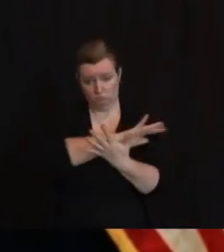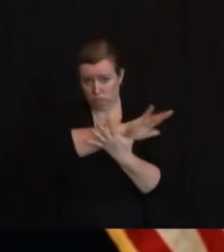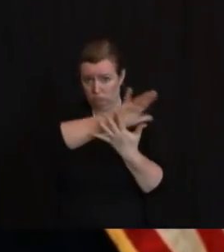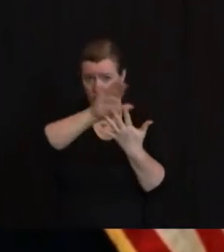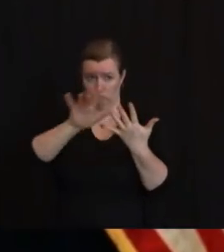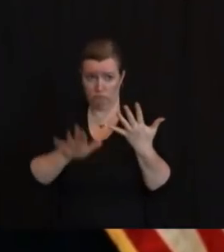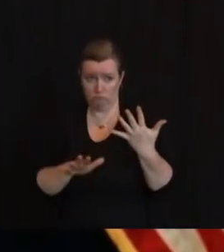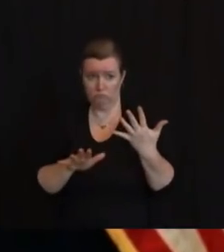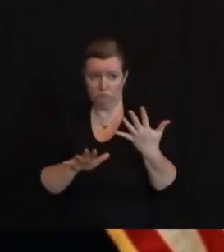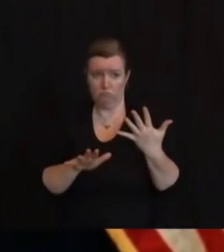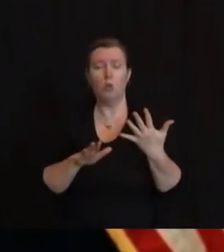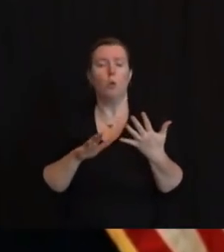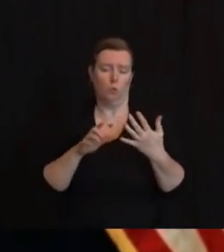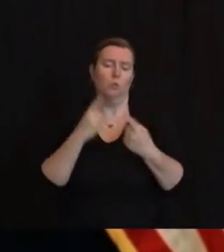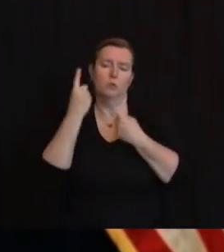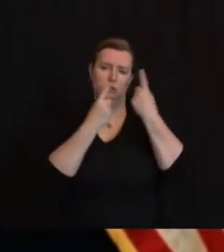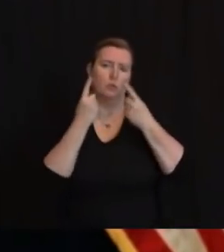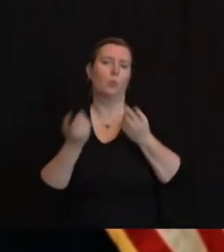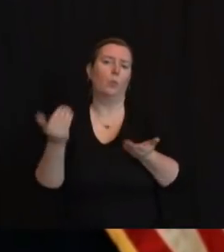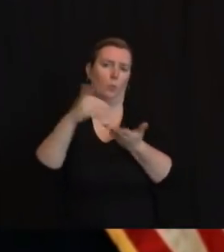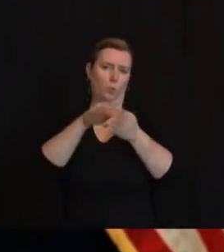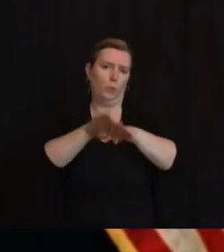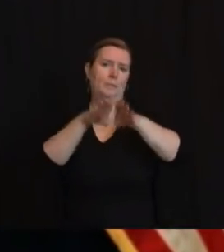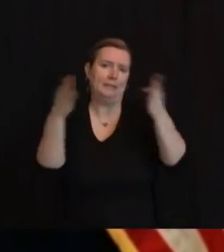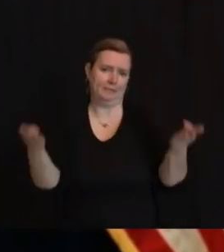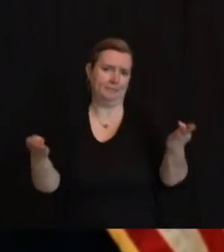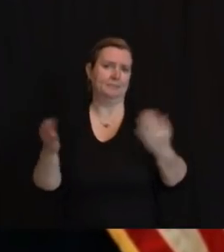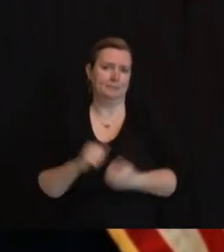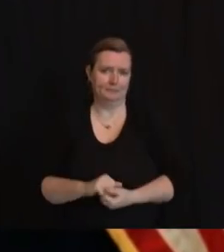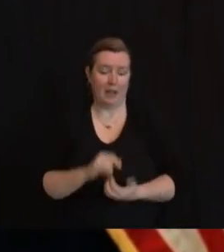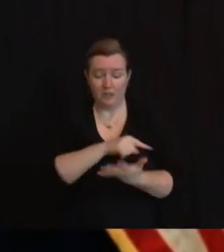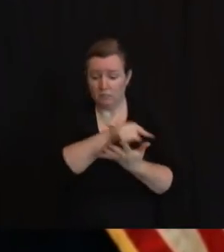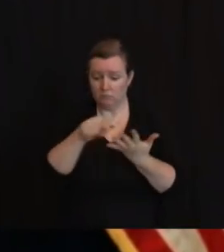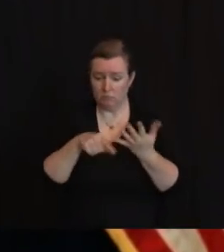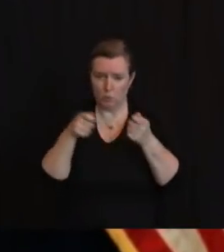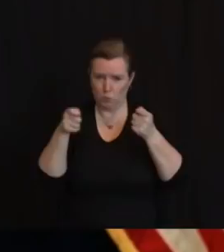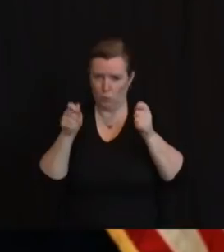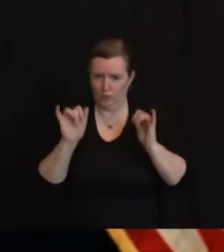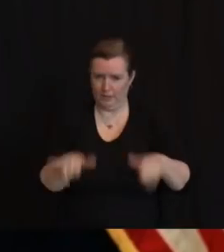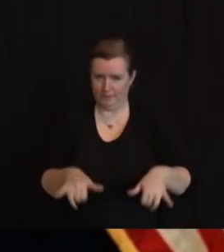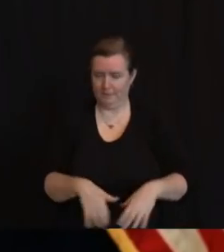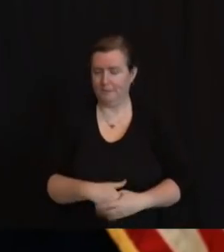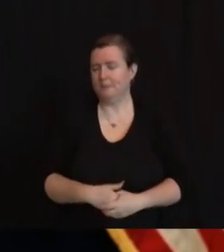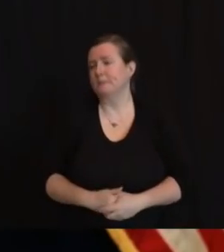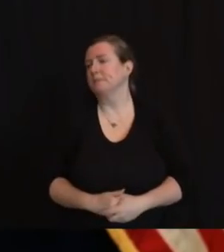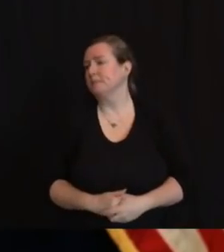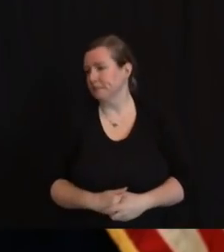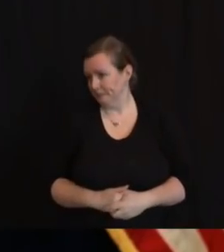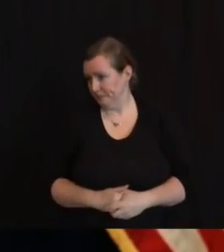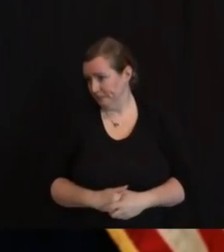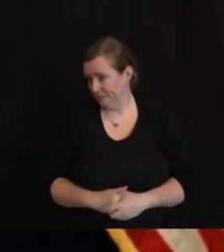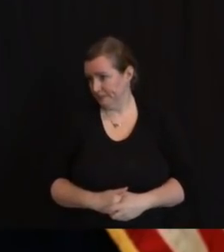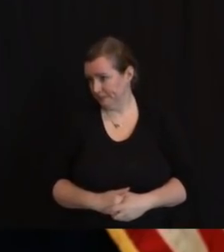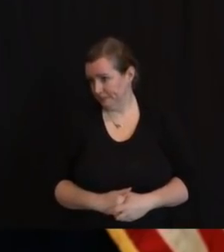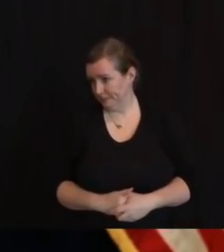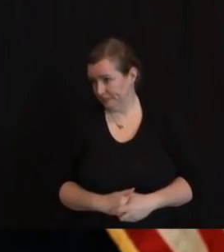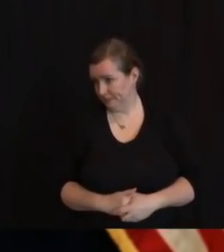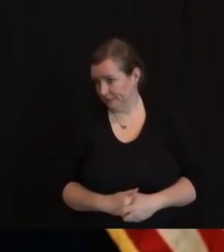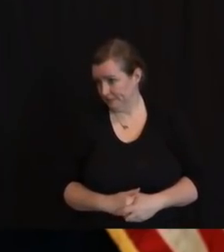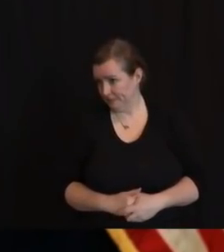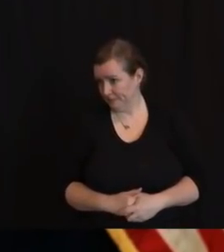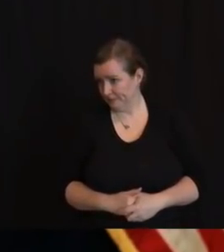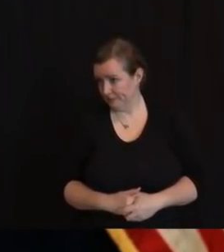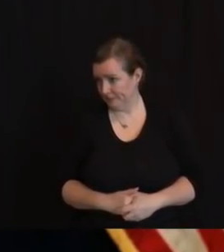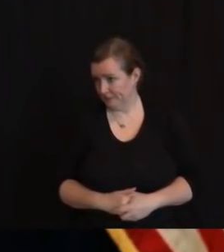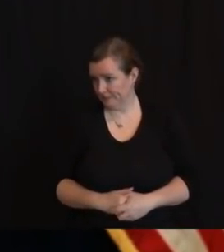John. Is that, would you be okay with that? Okay. Christina? Okay. The two who need no